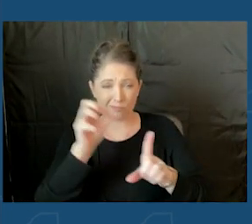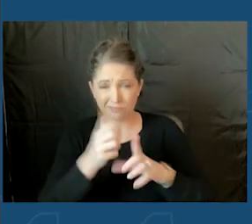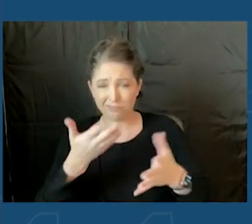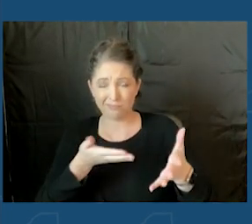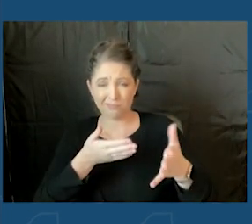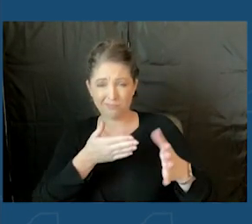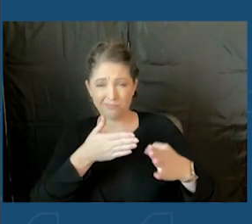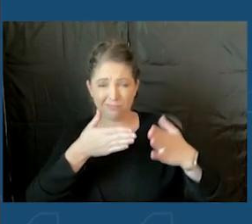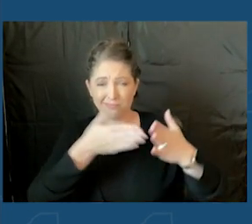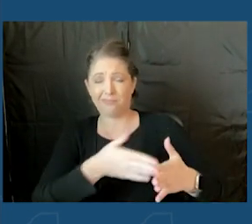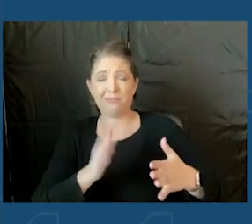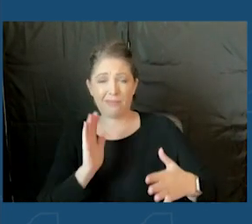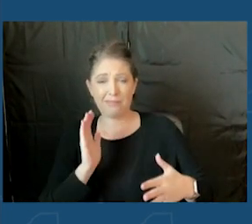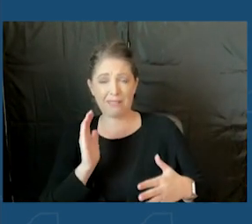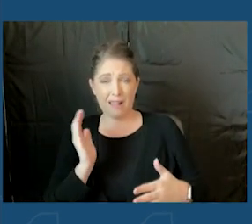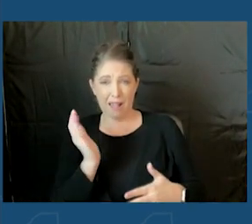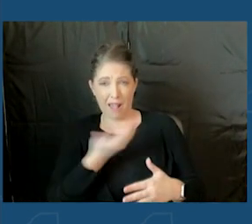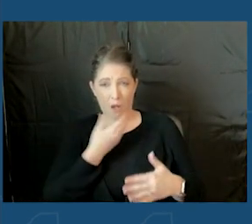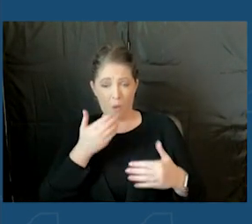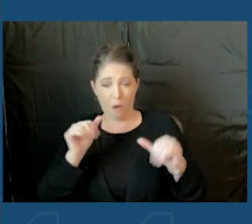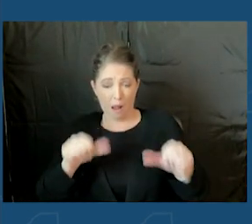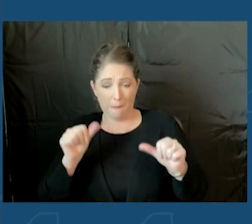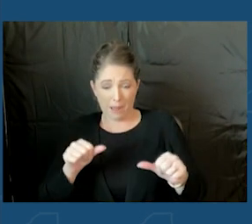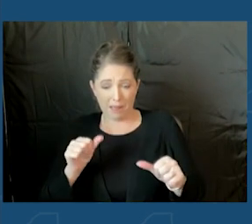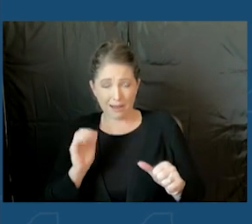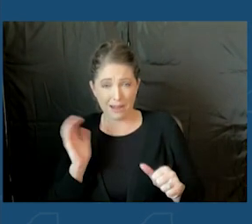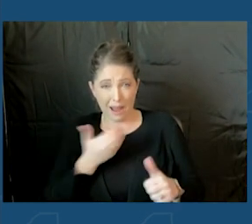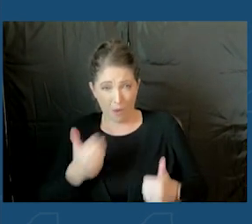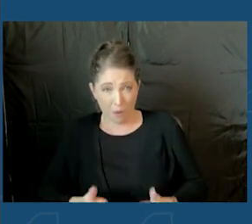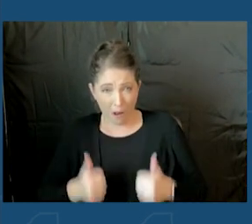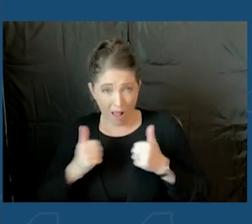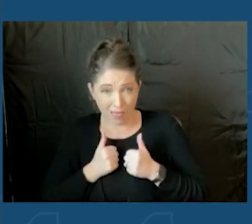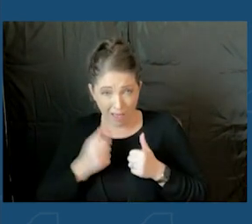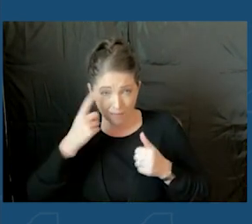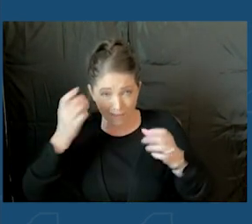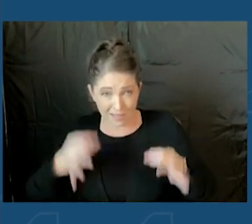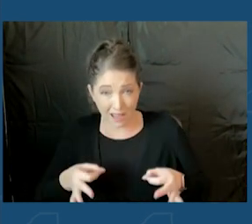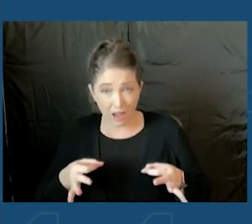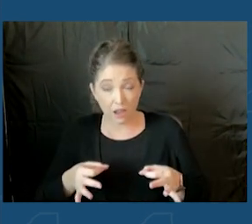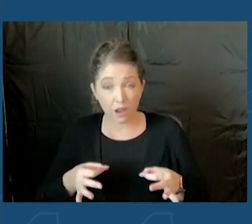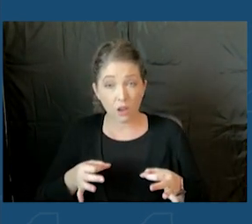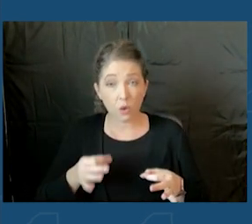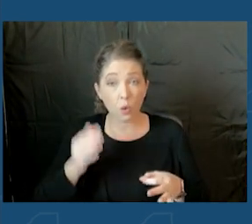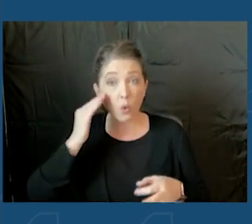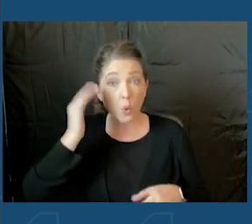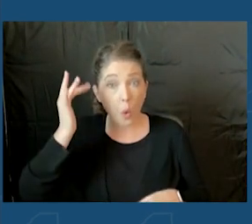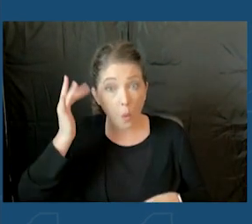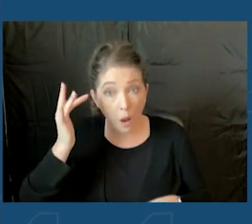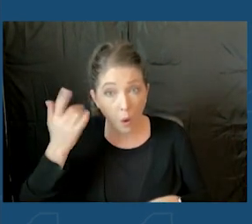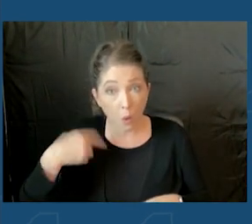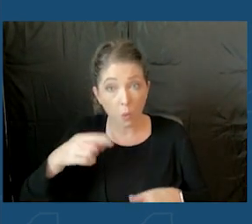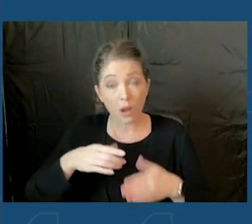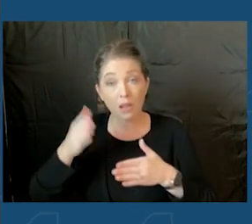own lives and our reproductive choices. Do you know why? Because we're going to end the way we began. Because this is New